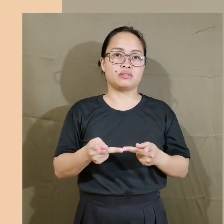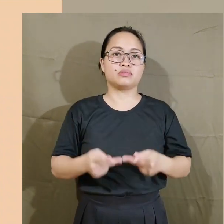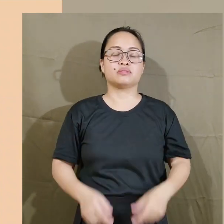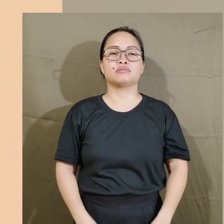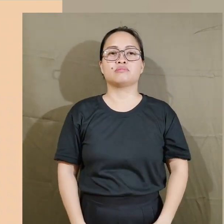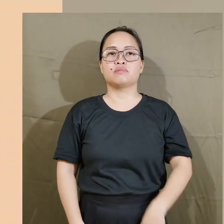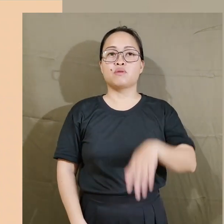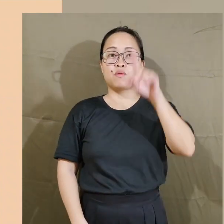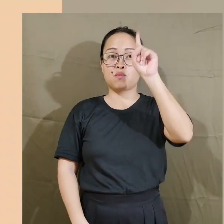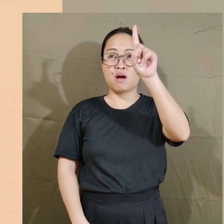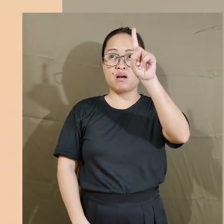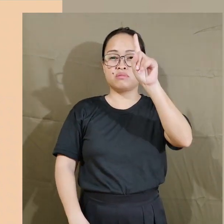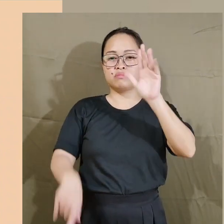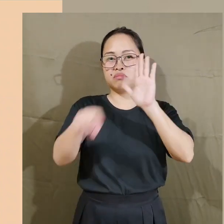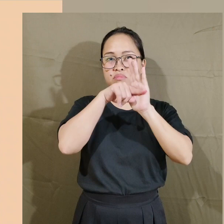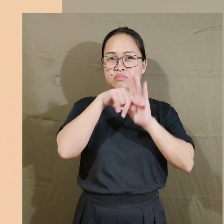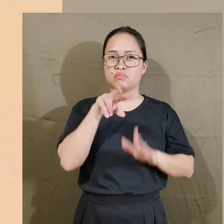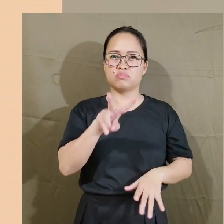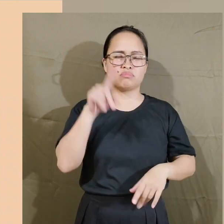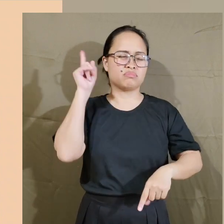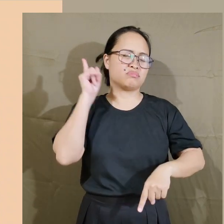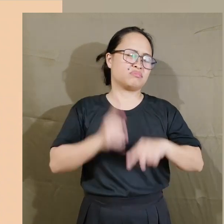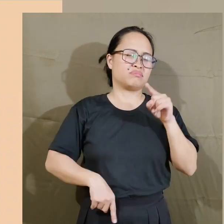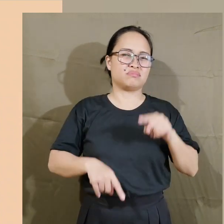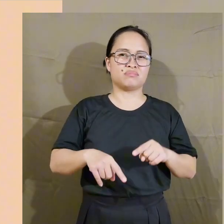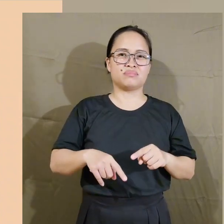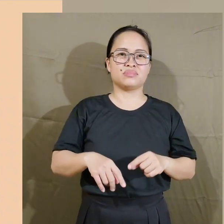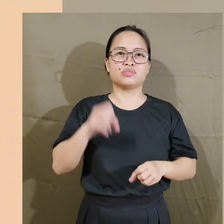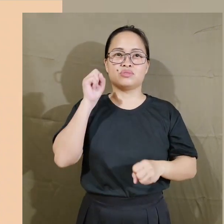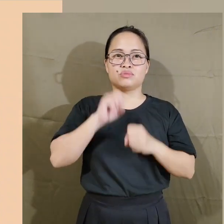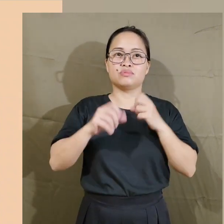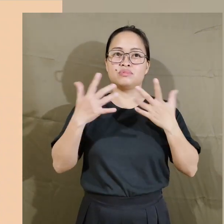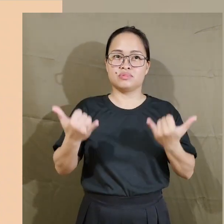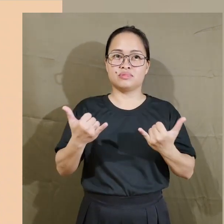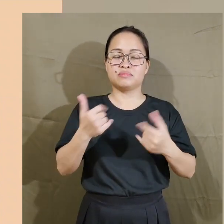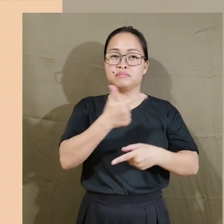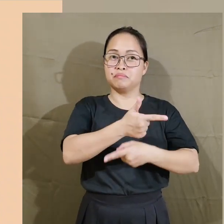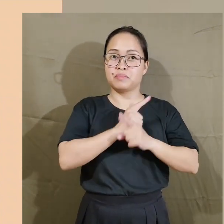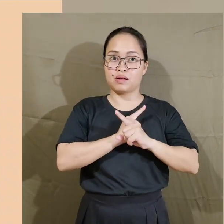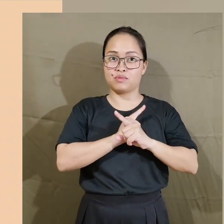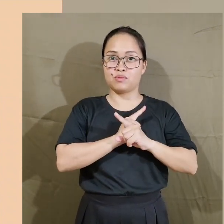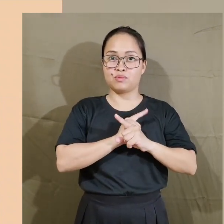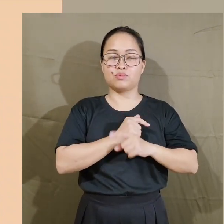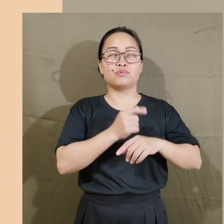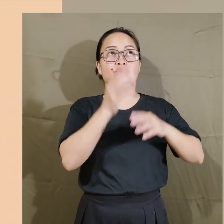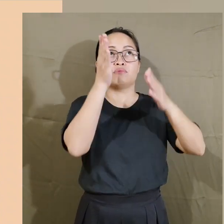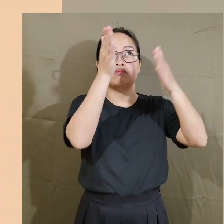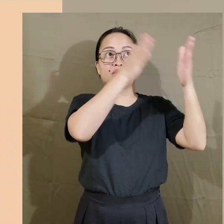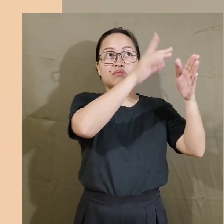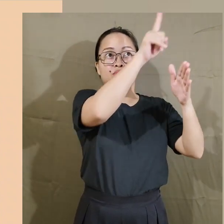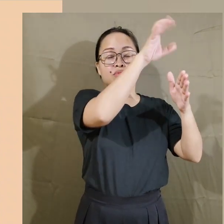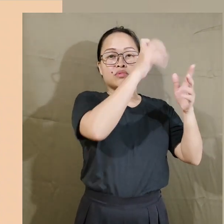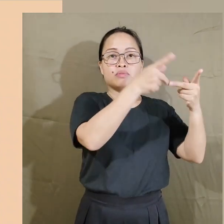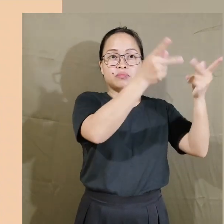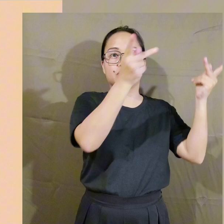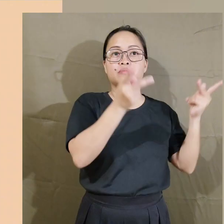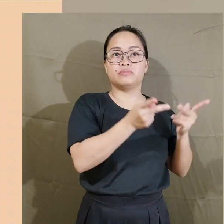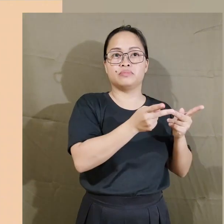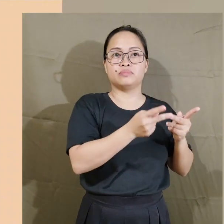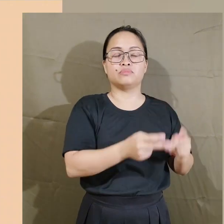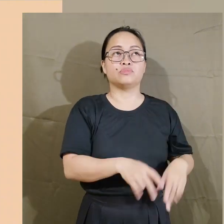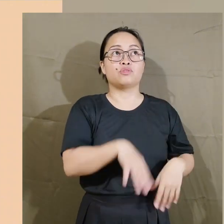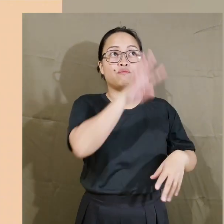1 minus 2 is not possible, so now we have to borrow from hundreds place. So 4 in hundreds